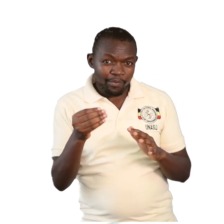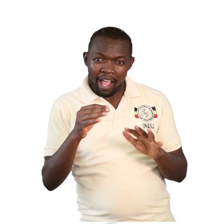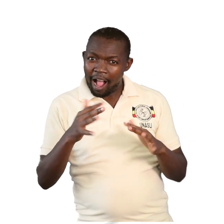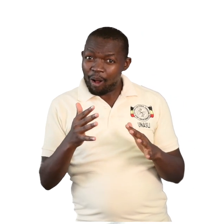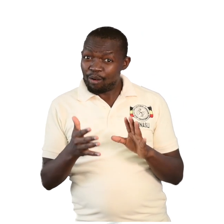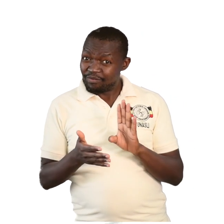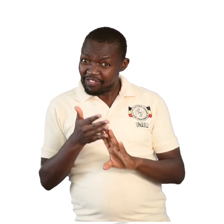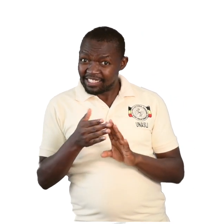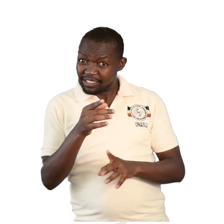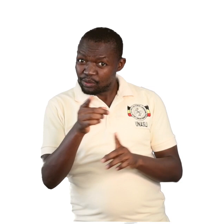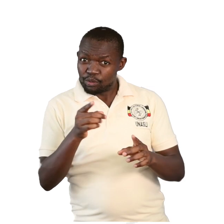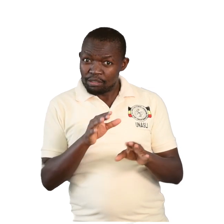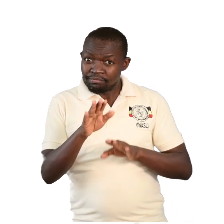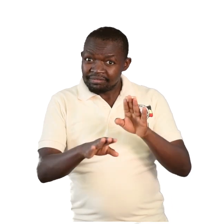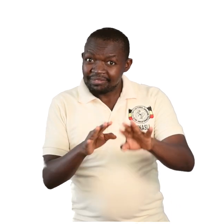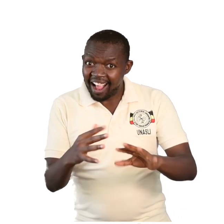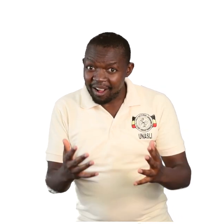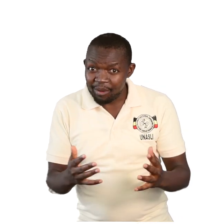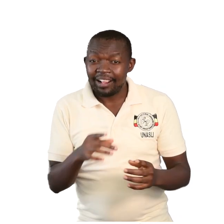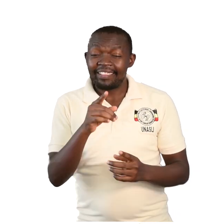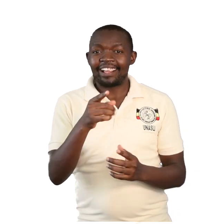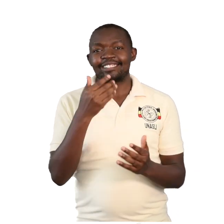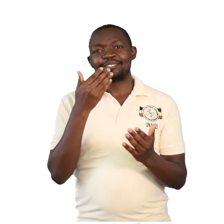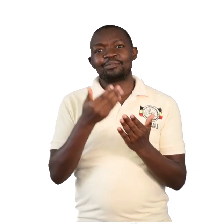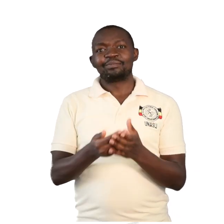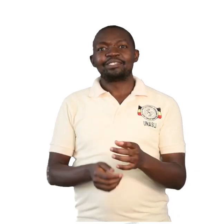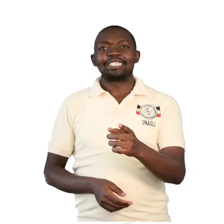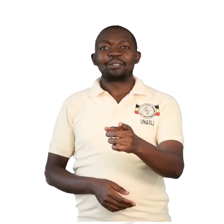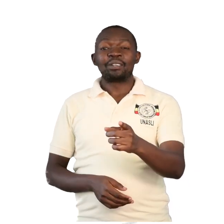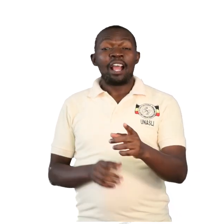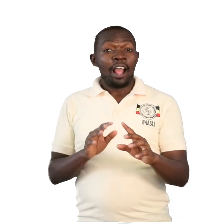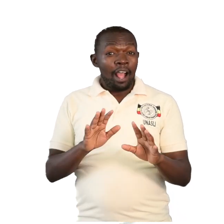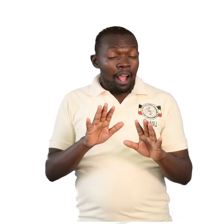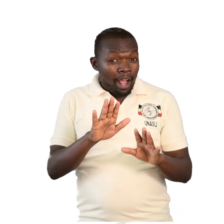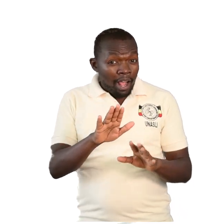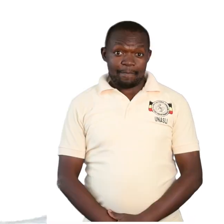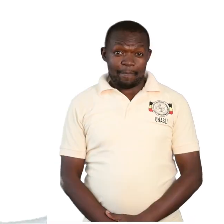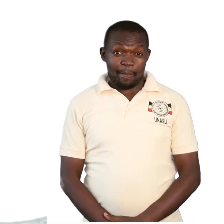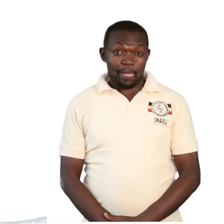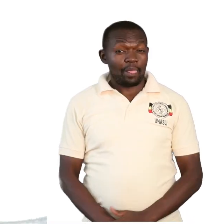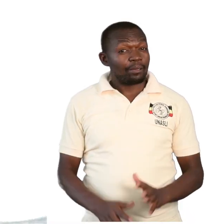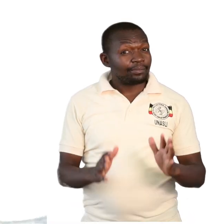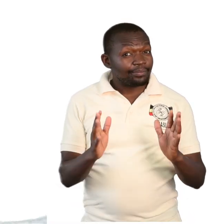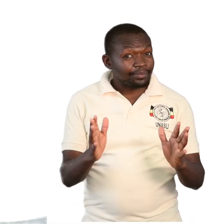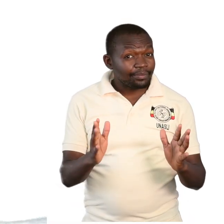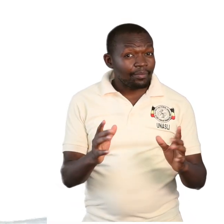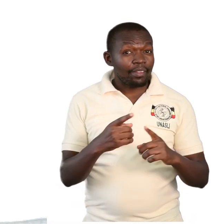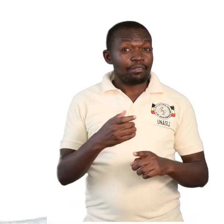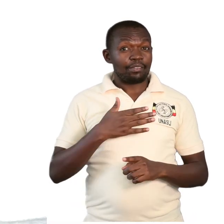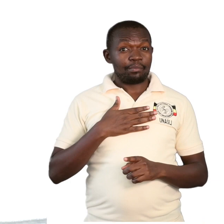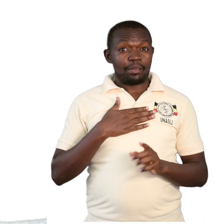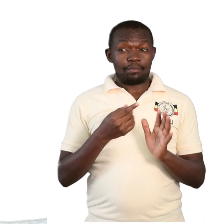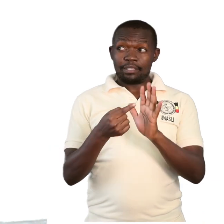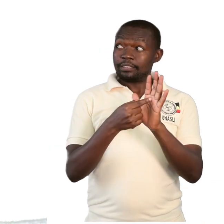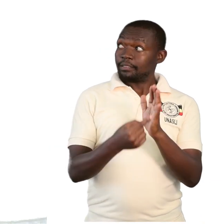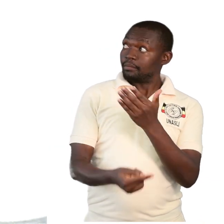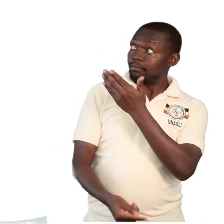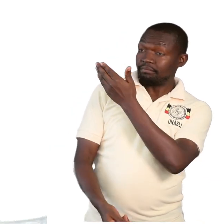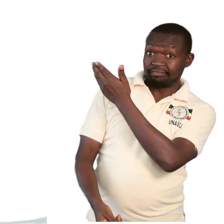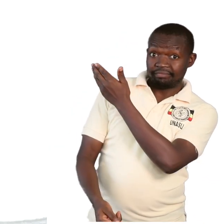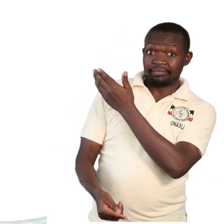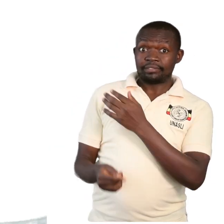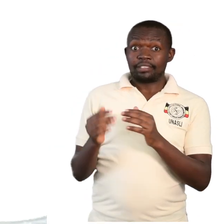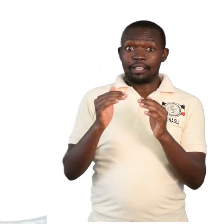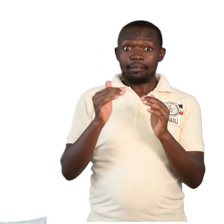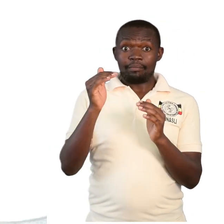have moved? That is very good. That is our speed. From our demonstration above, we